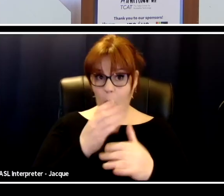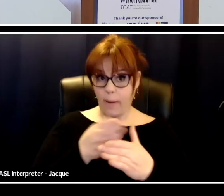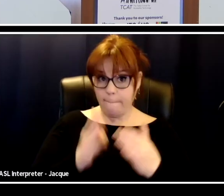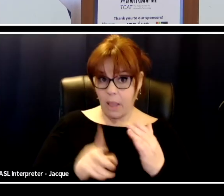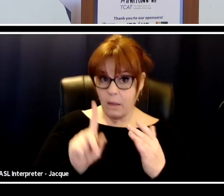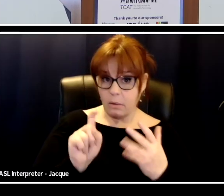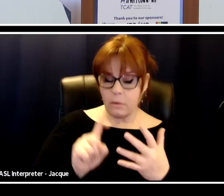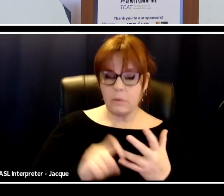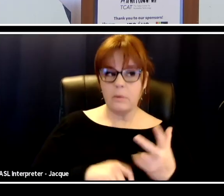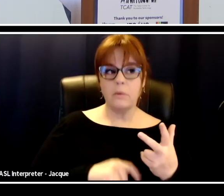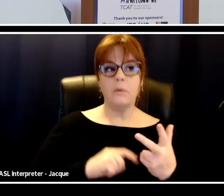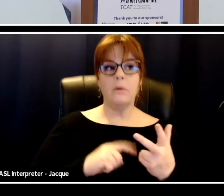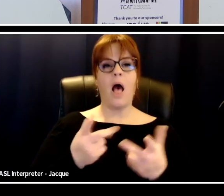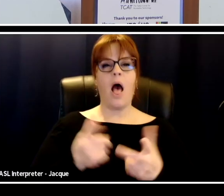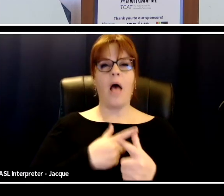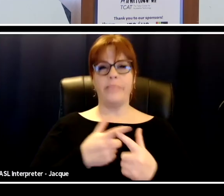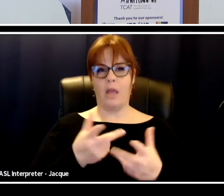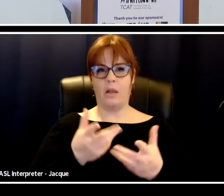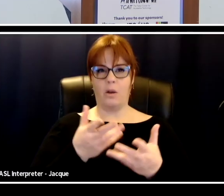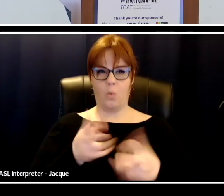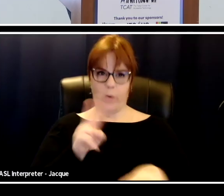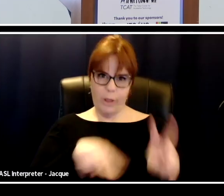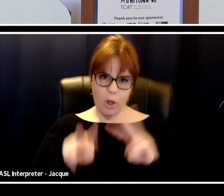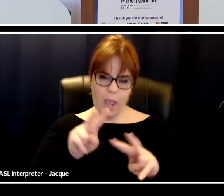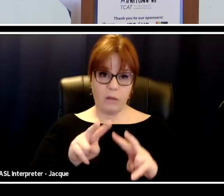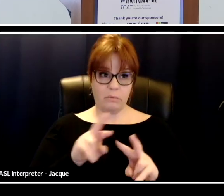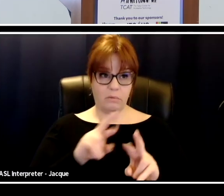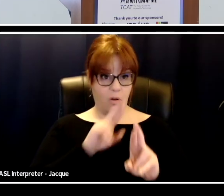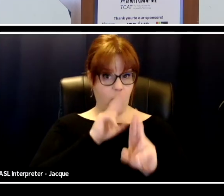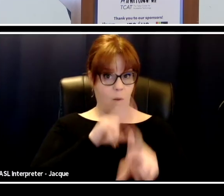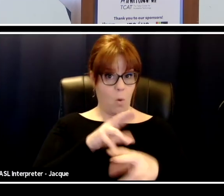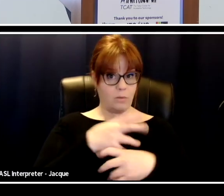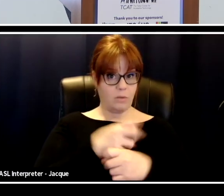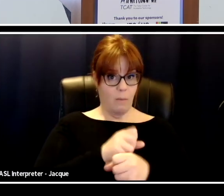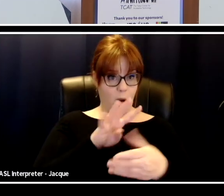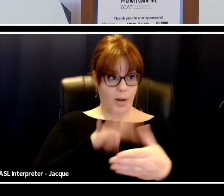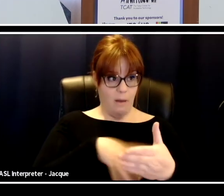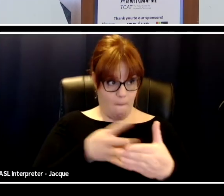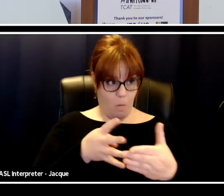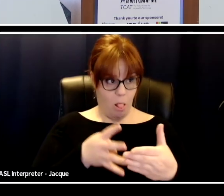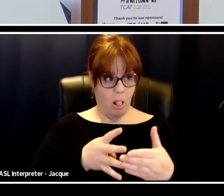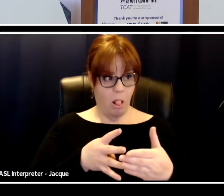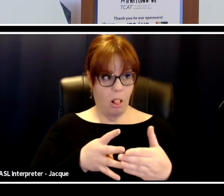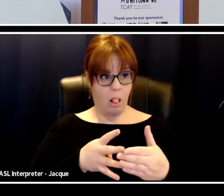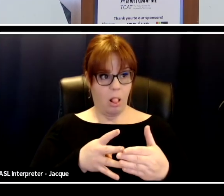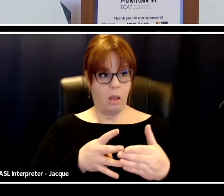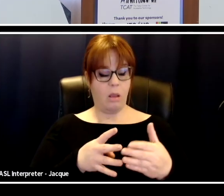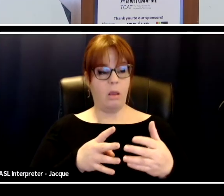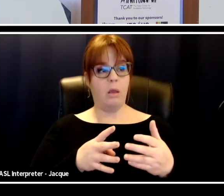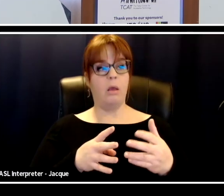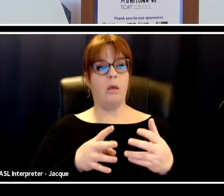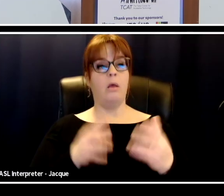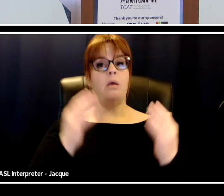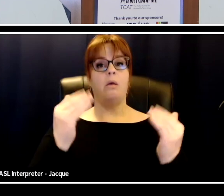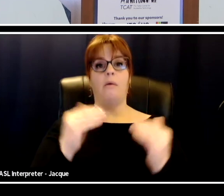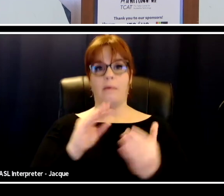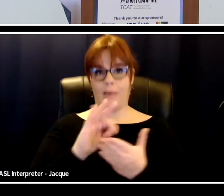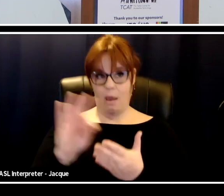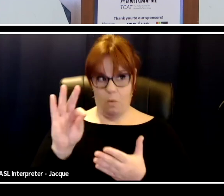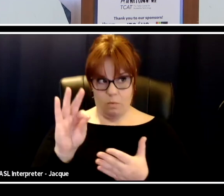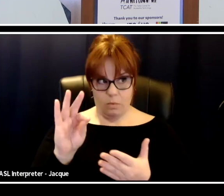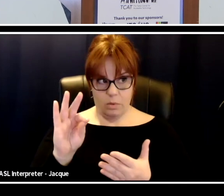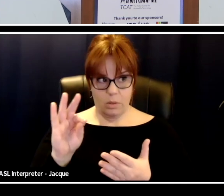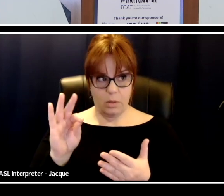that we would look at are that report summary table, which is here at the top, the count,